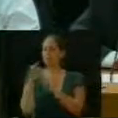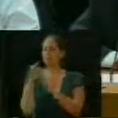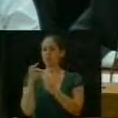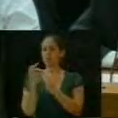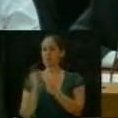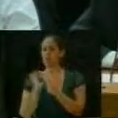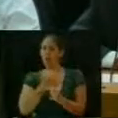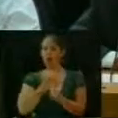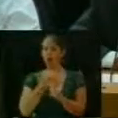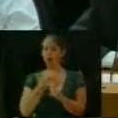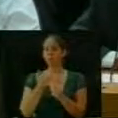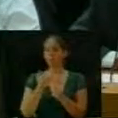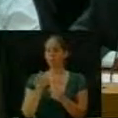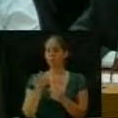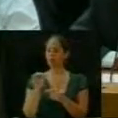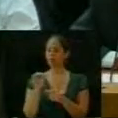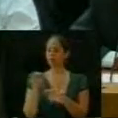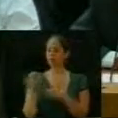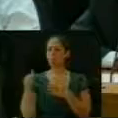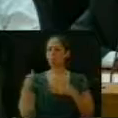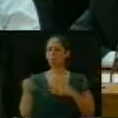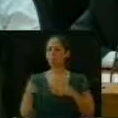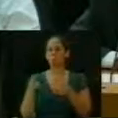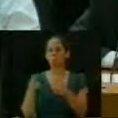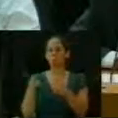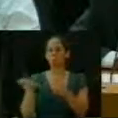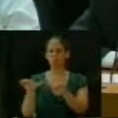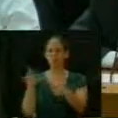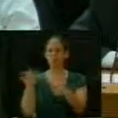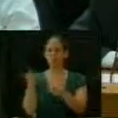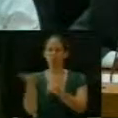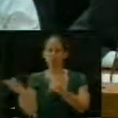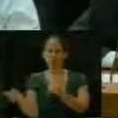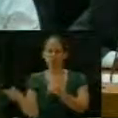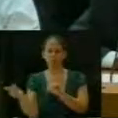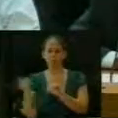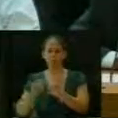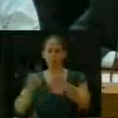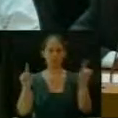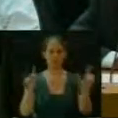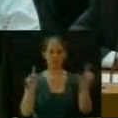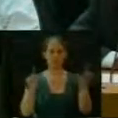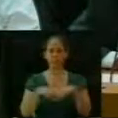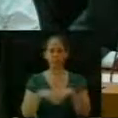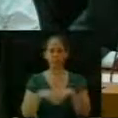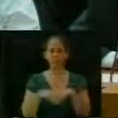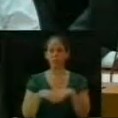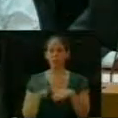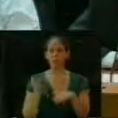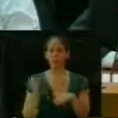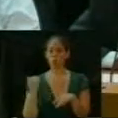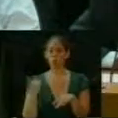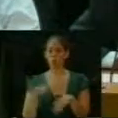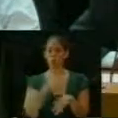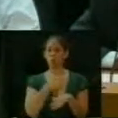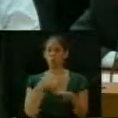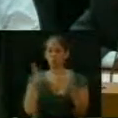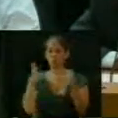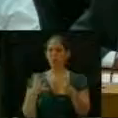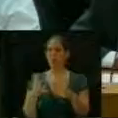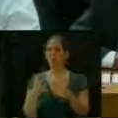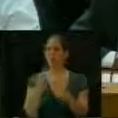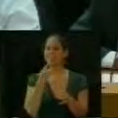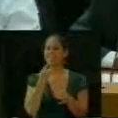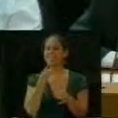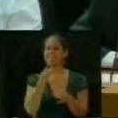our own ways of doing things here. Our people voted for charter government. they said we want to have, say, how